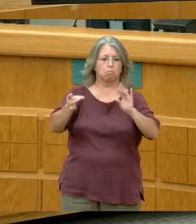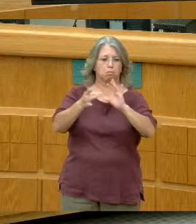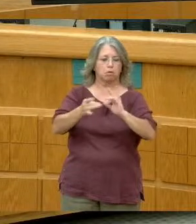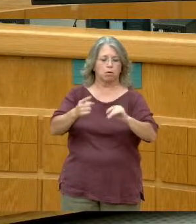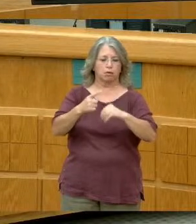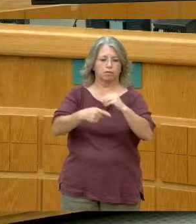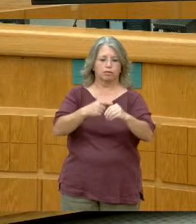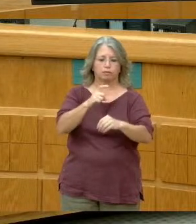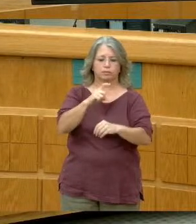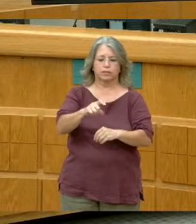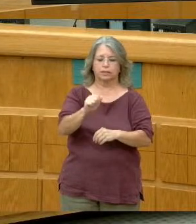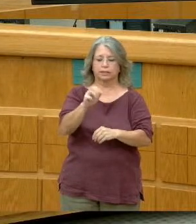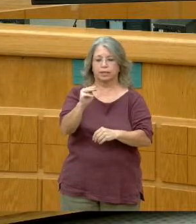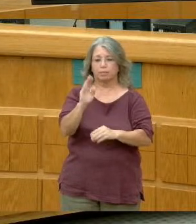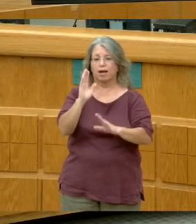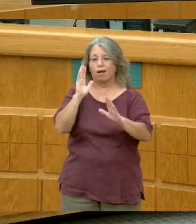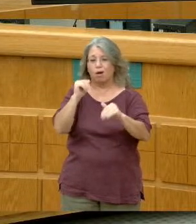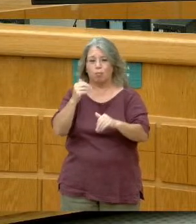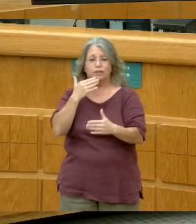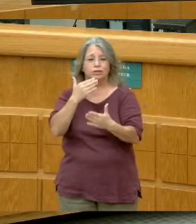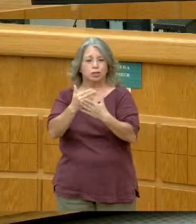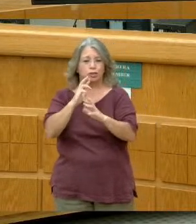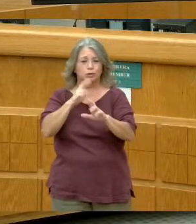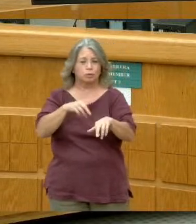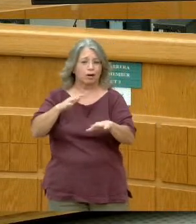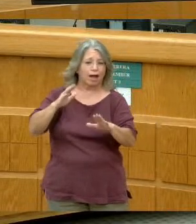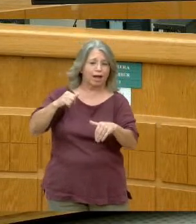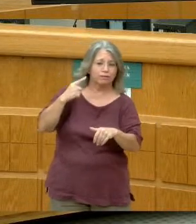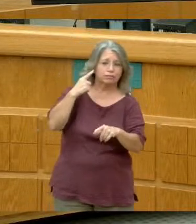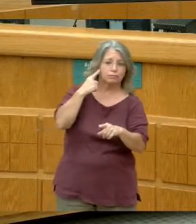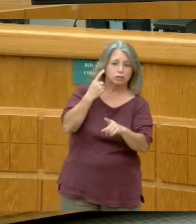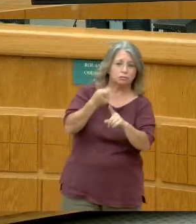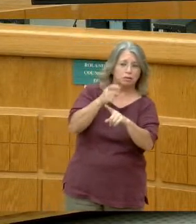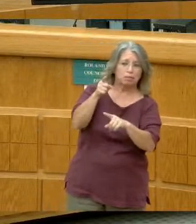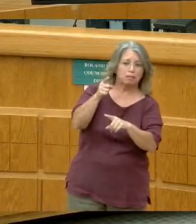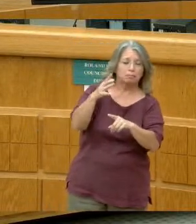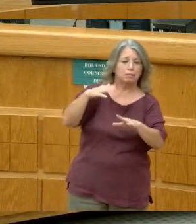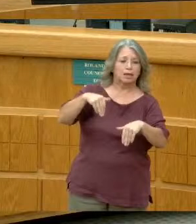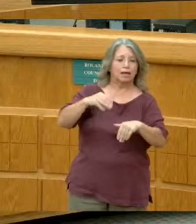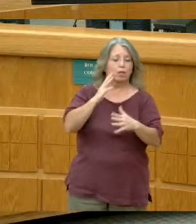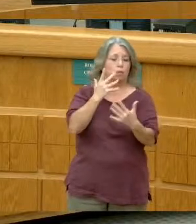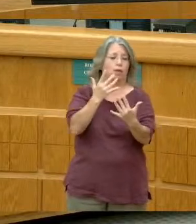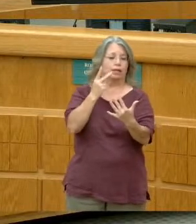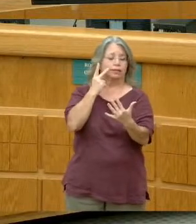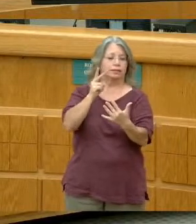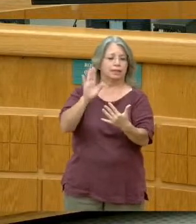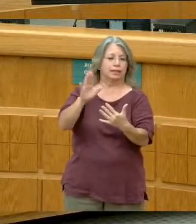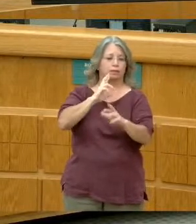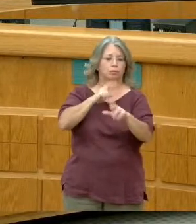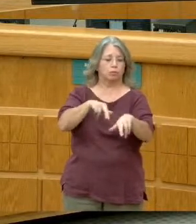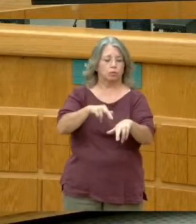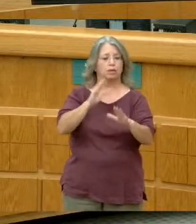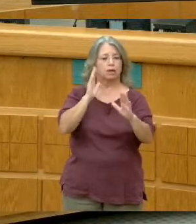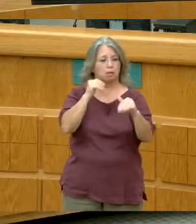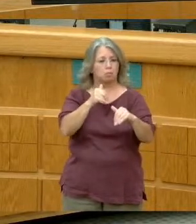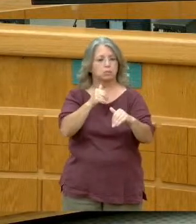and hopefully it's a good report. I haven't asked them, so I'm going to wait for it to see their report, but hopefully it's a good